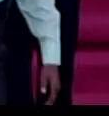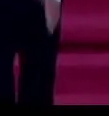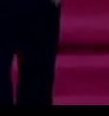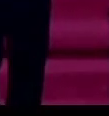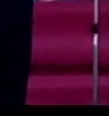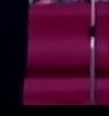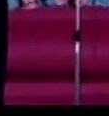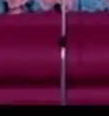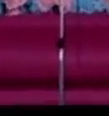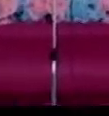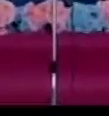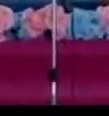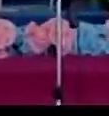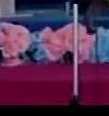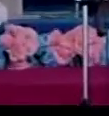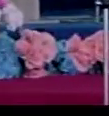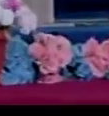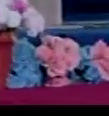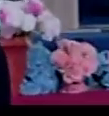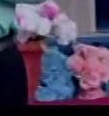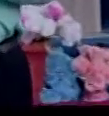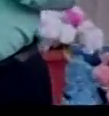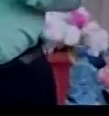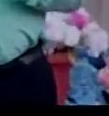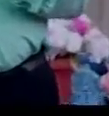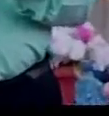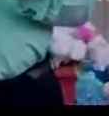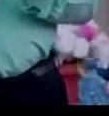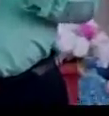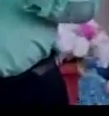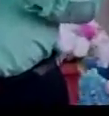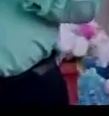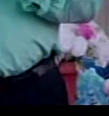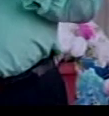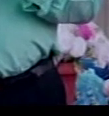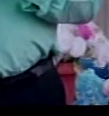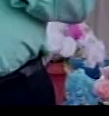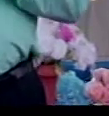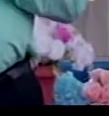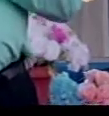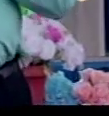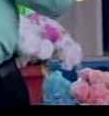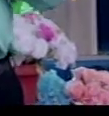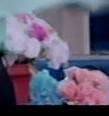you know your Miracle is coming today can you wear your hands and Shout Out amen